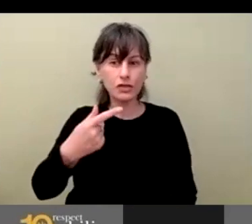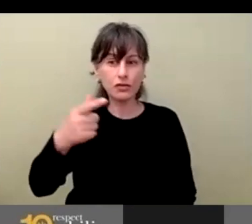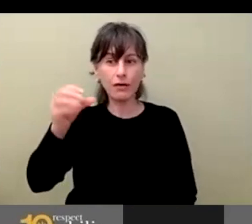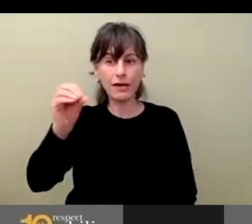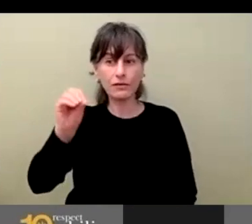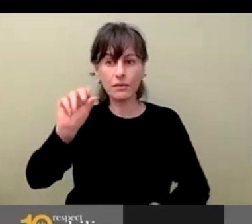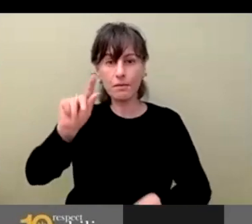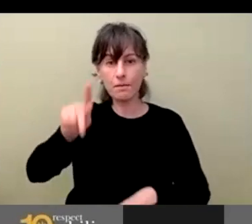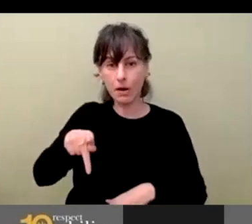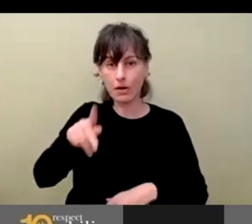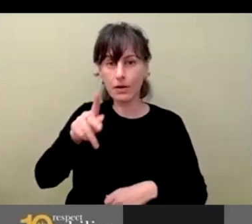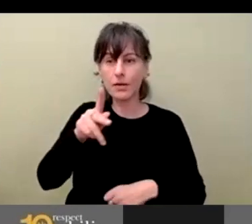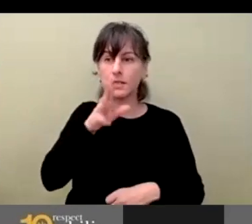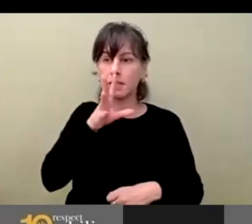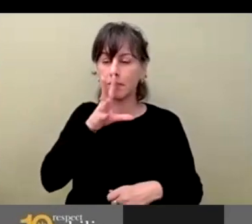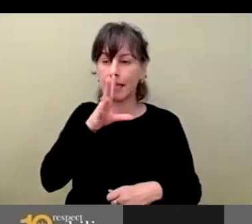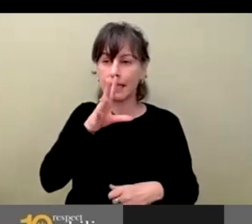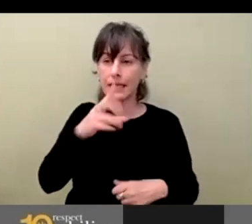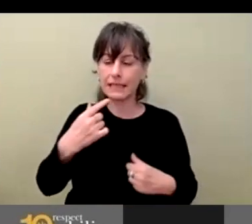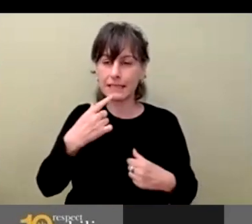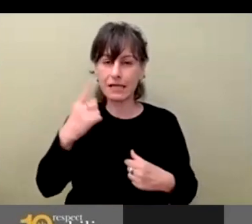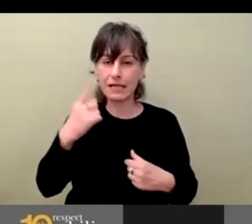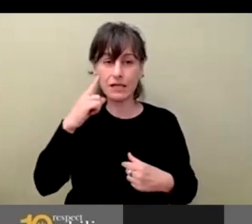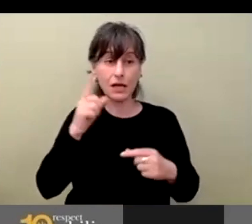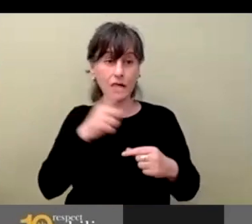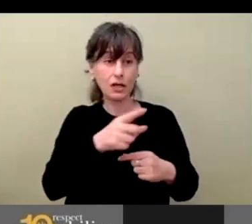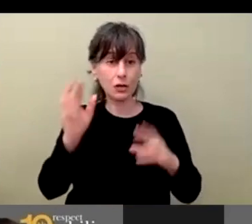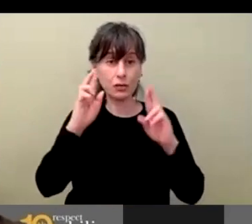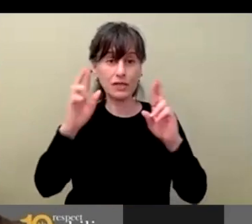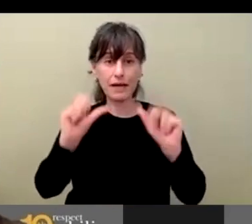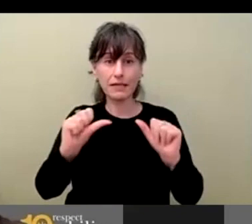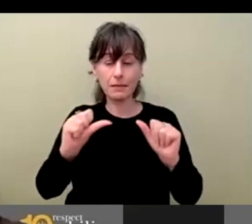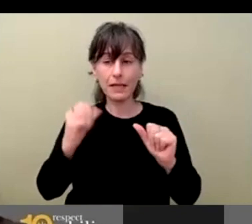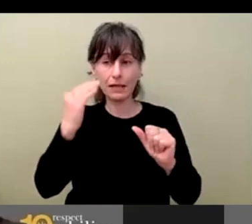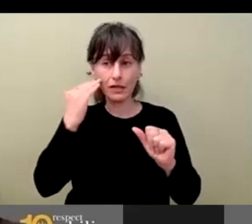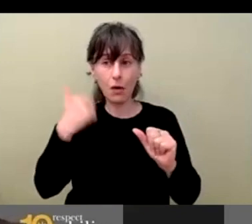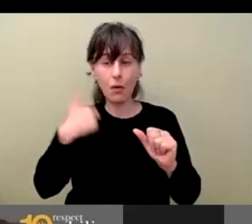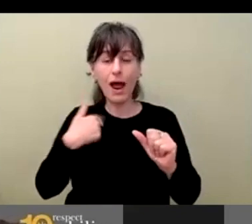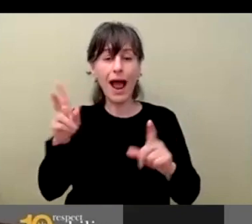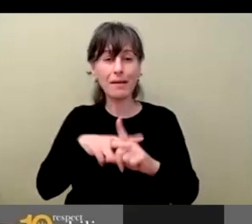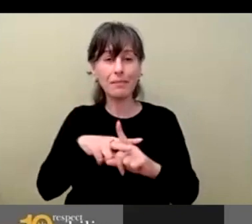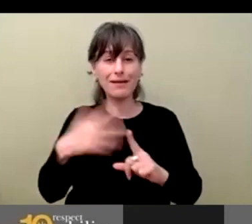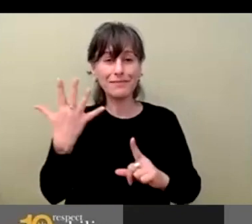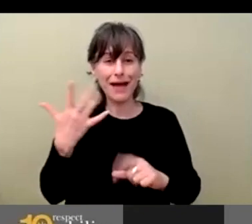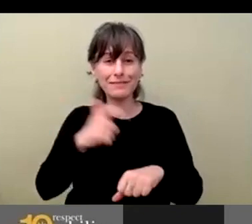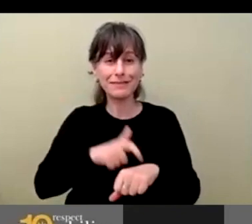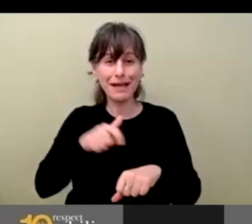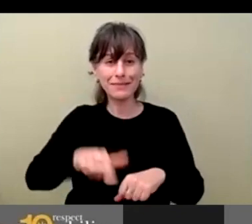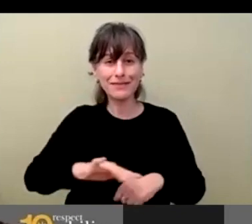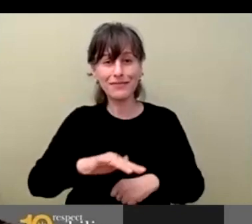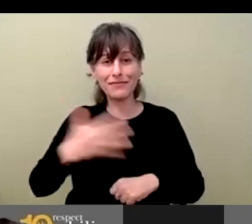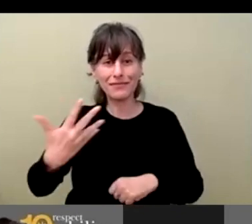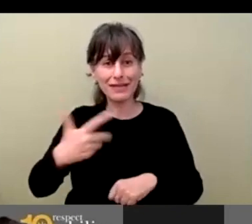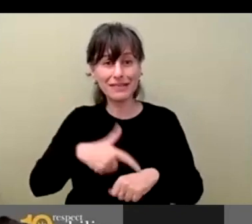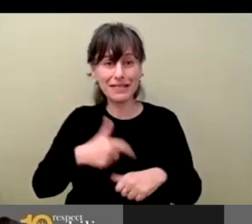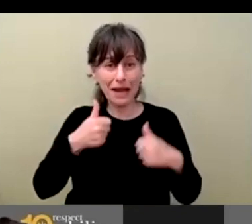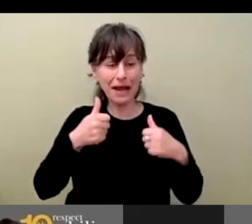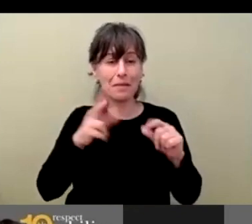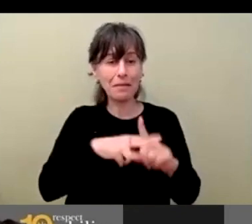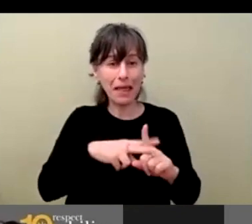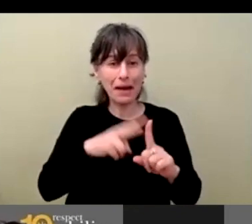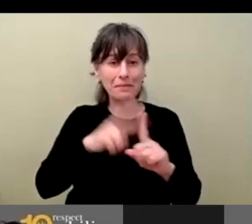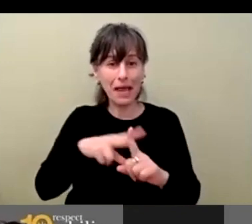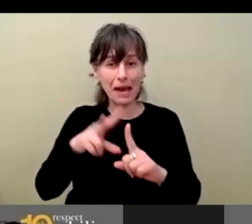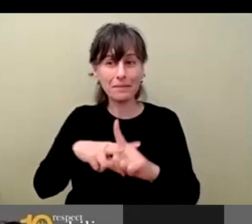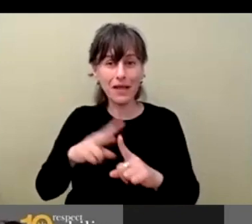Well, as many in Respectability know, I applied 5 times. This is my 5th time applying. I've been applying